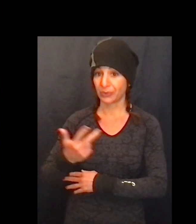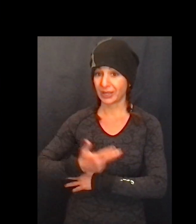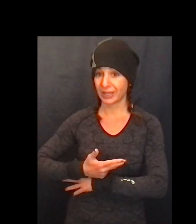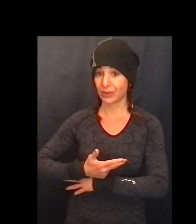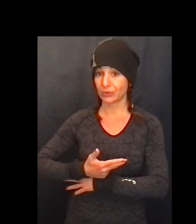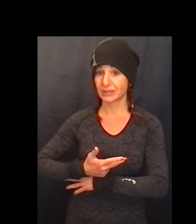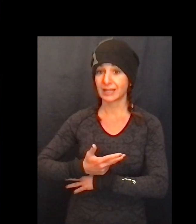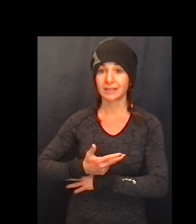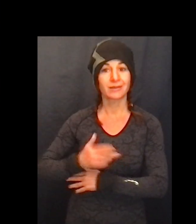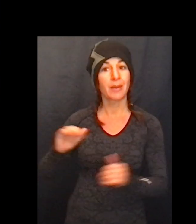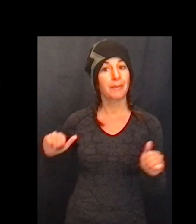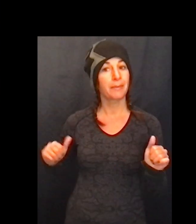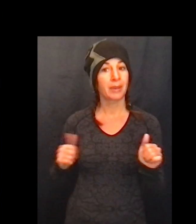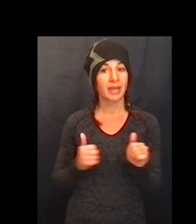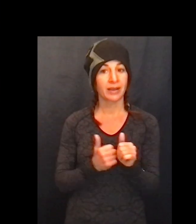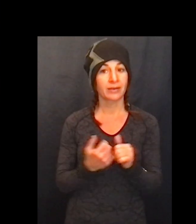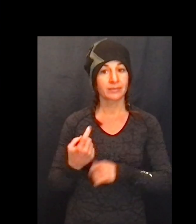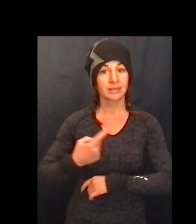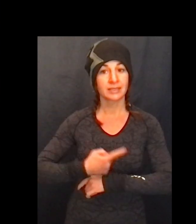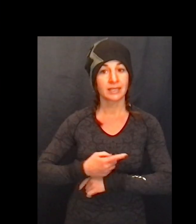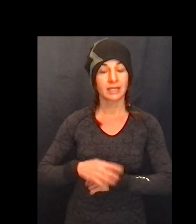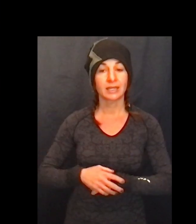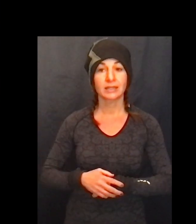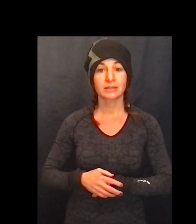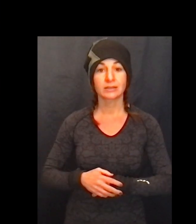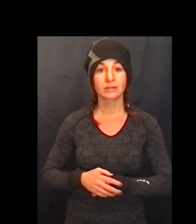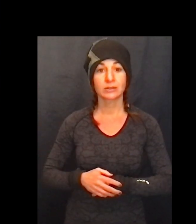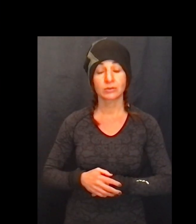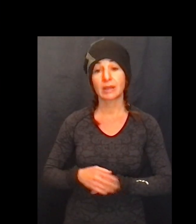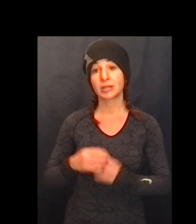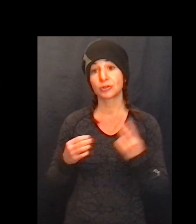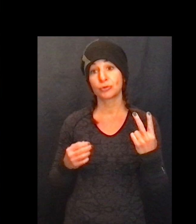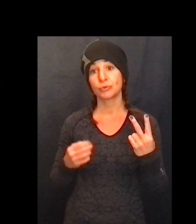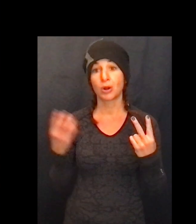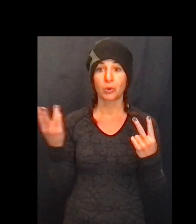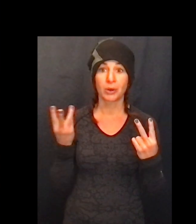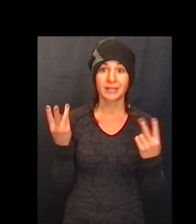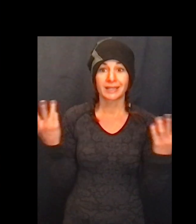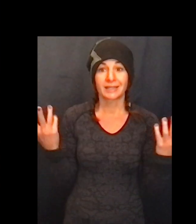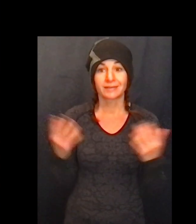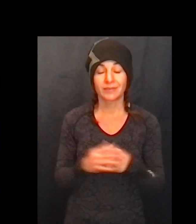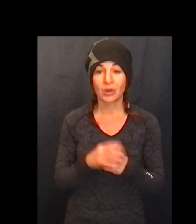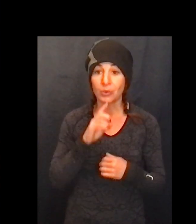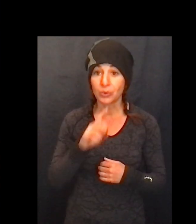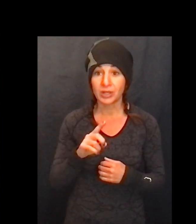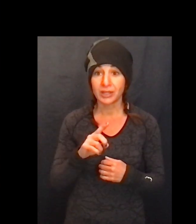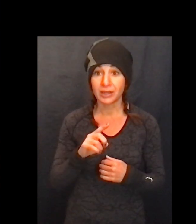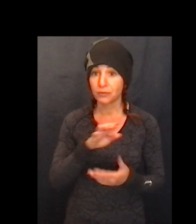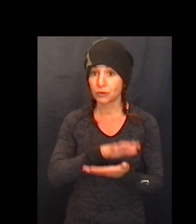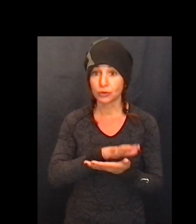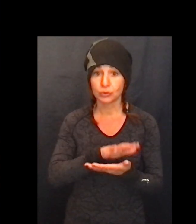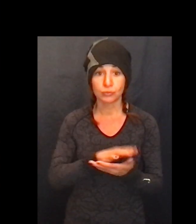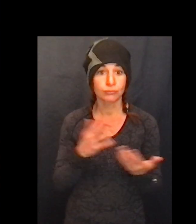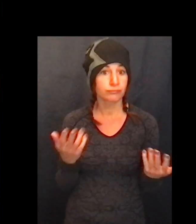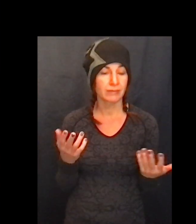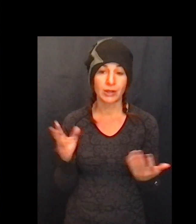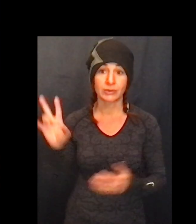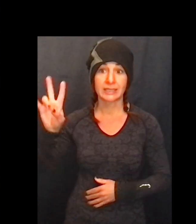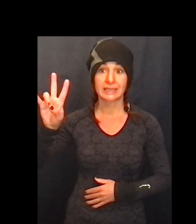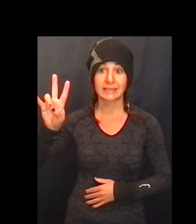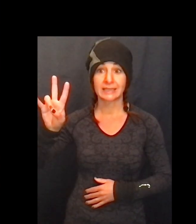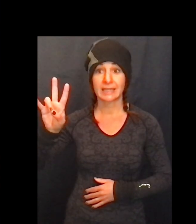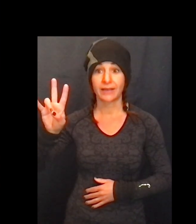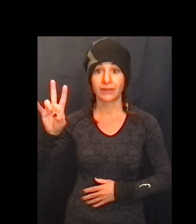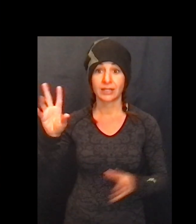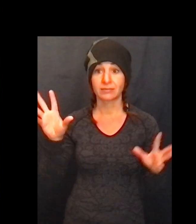are make-up days. Two are Wednesdays. So, really, as far as school goes, we have about seven